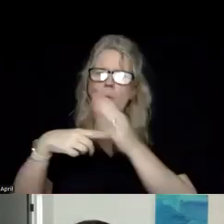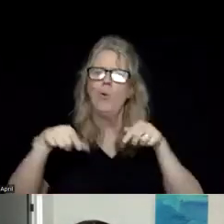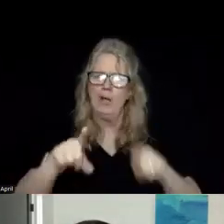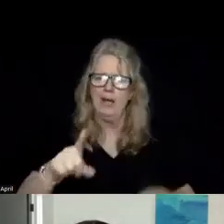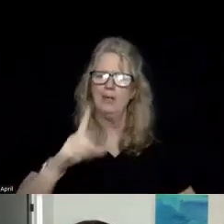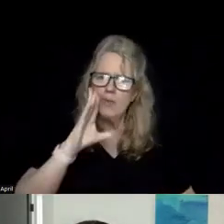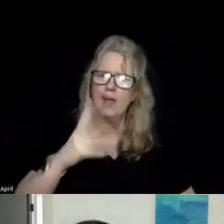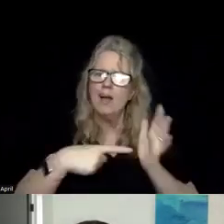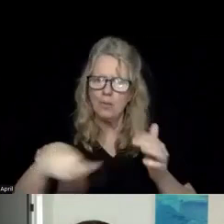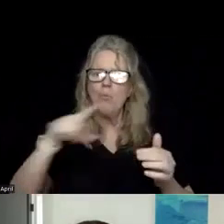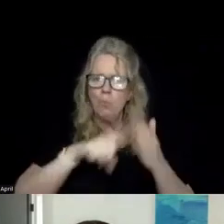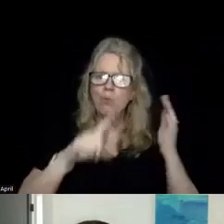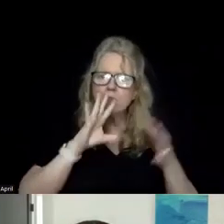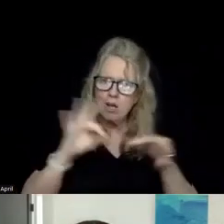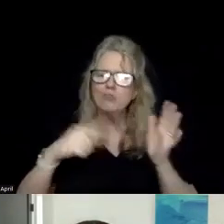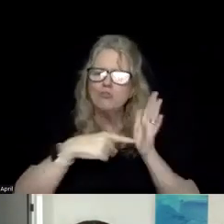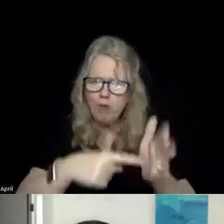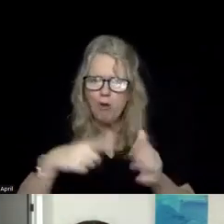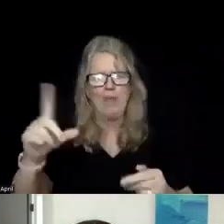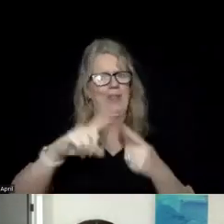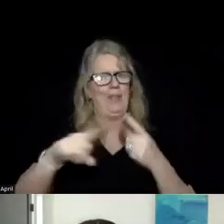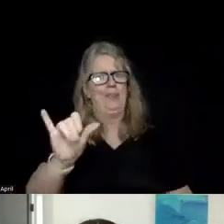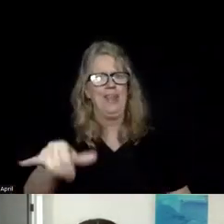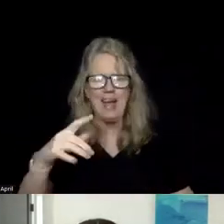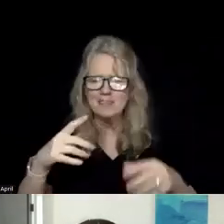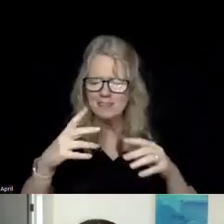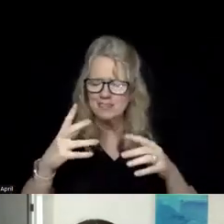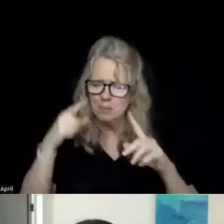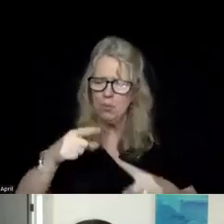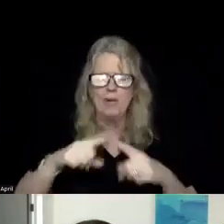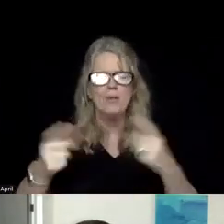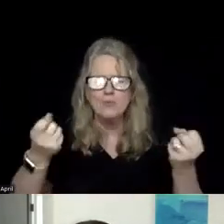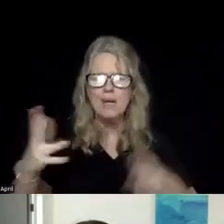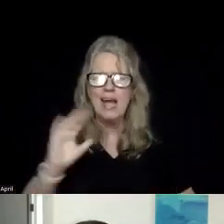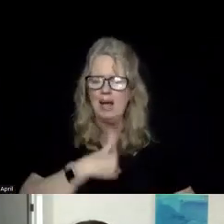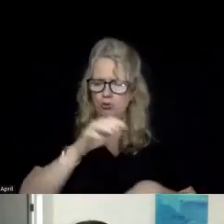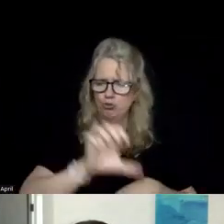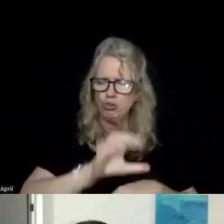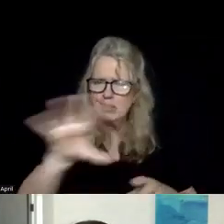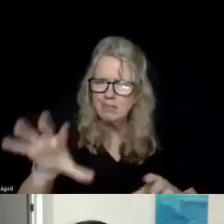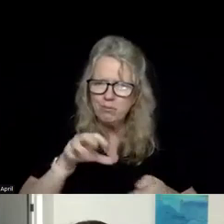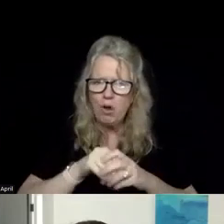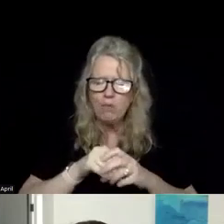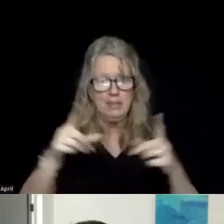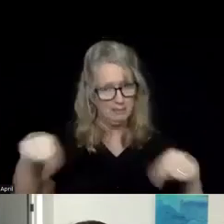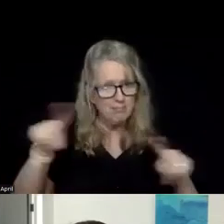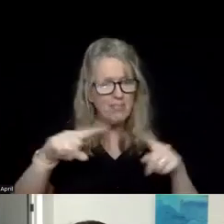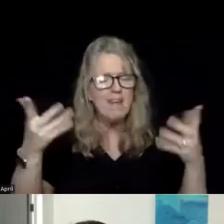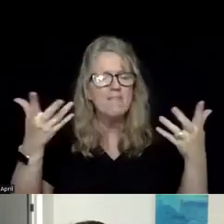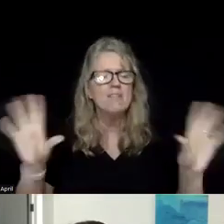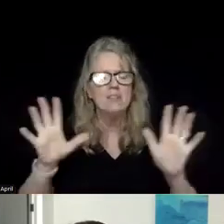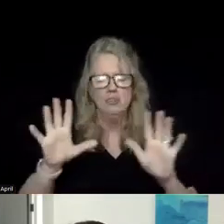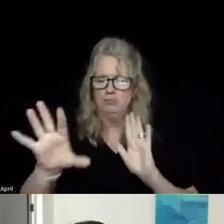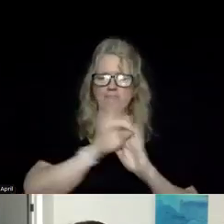the talk. And that's what we're finding. That's why with the churches that we're engaged in, they have elected to